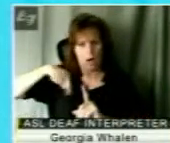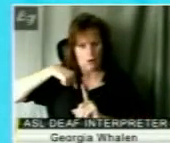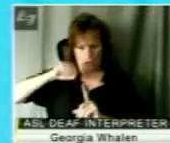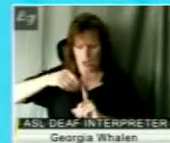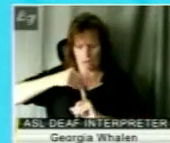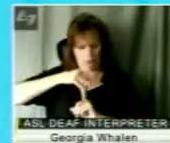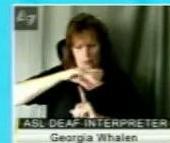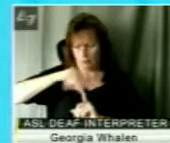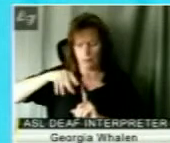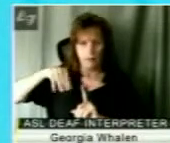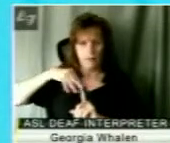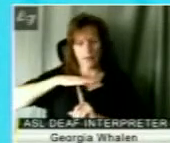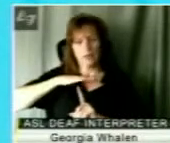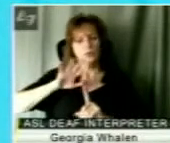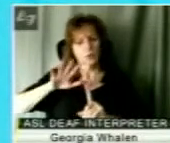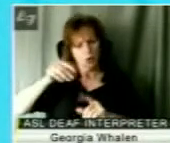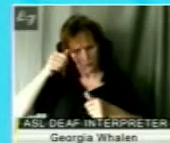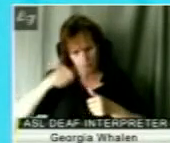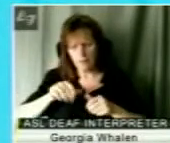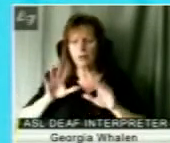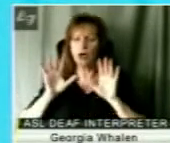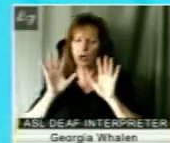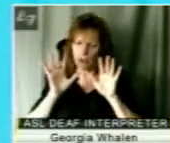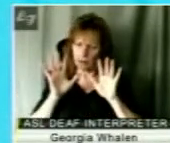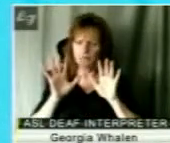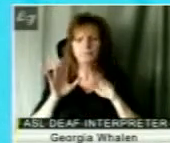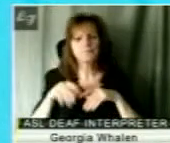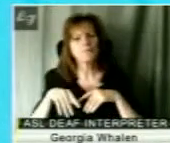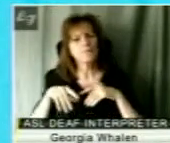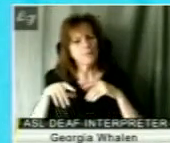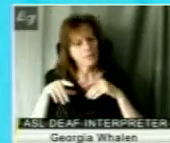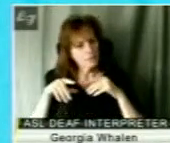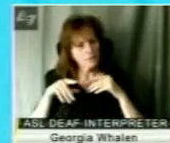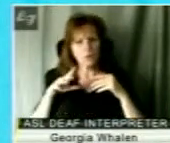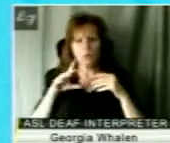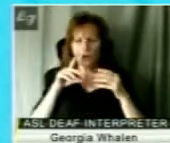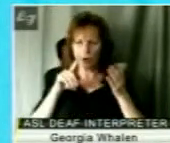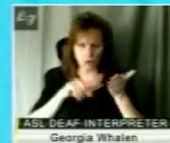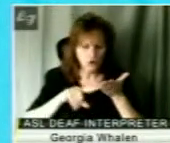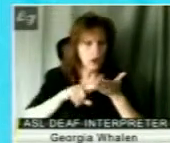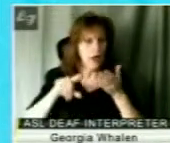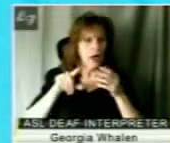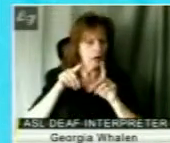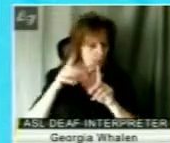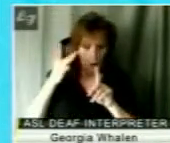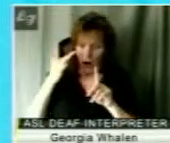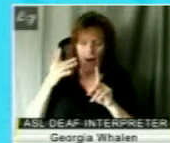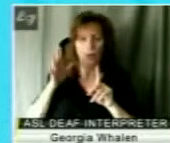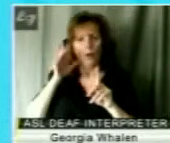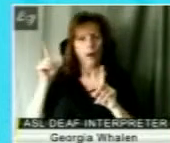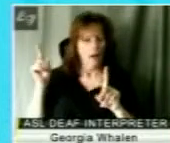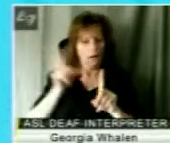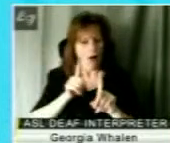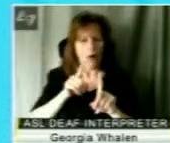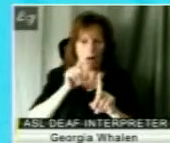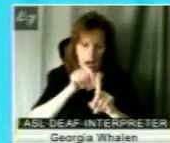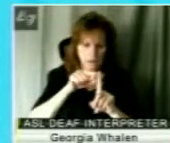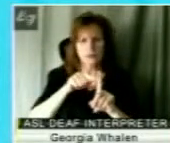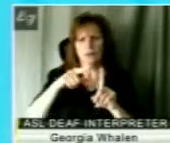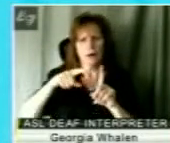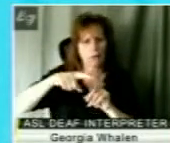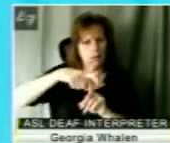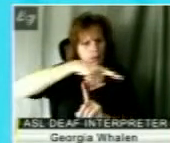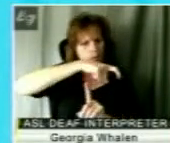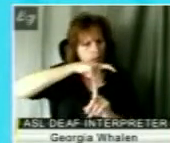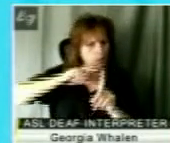tests and following those people really frequently. So that's a lot of focus for us is on that piece about trying to limit transmission.